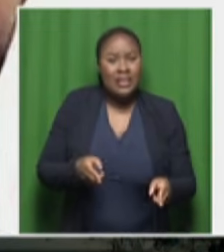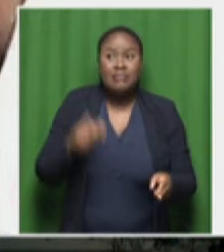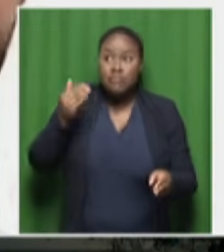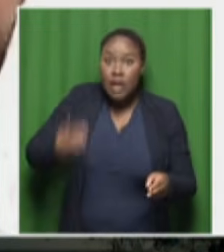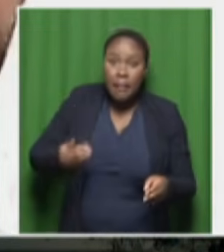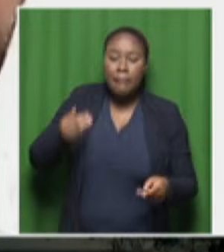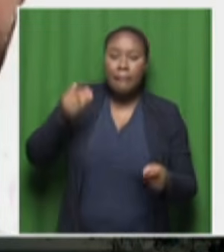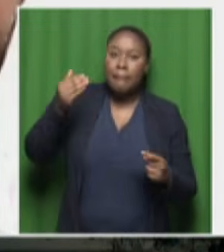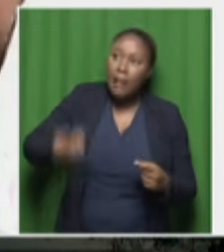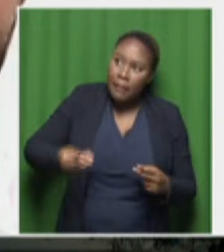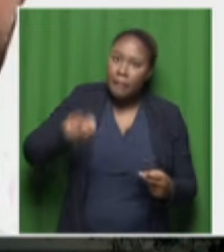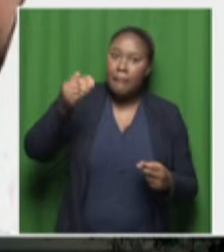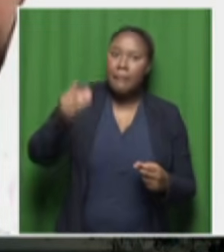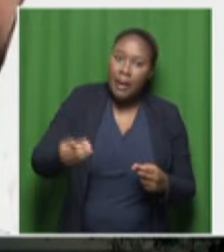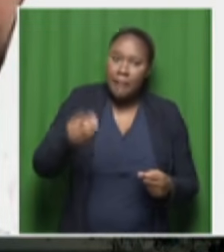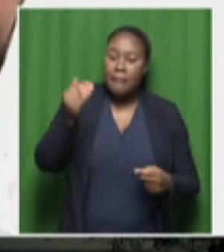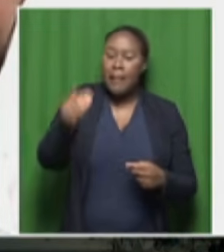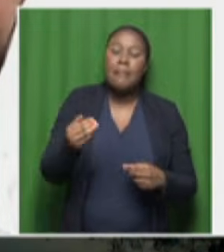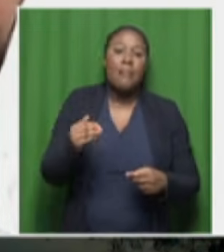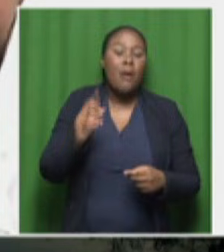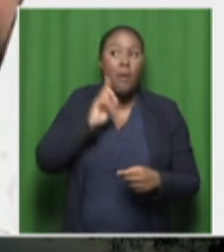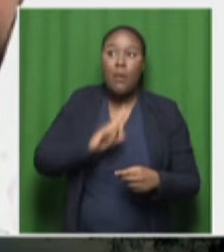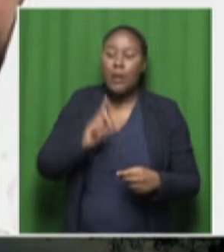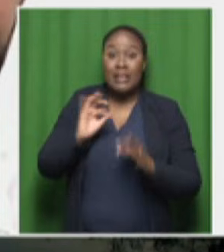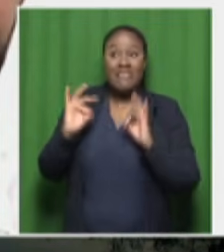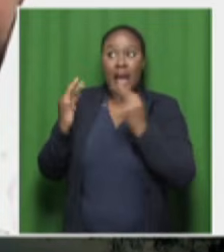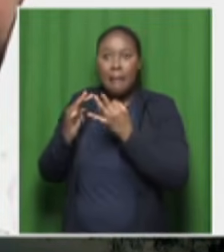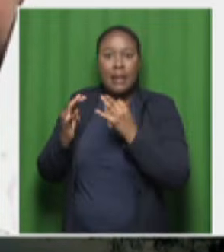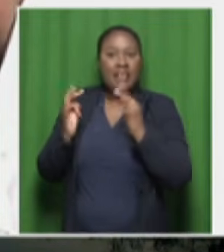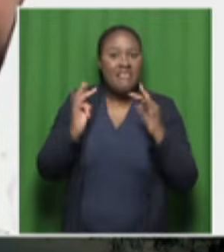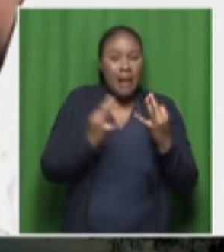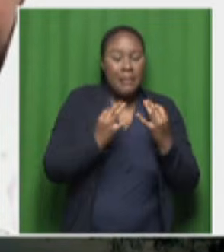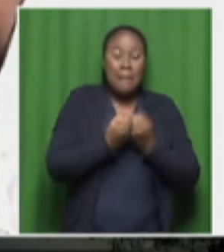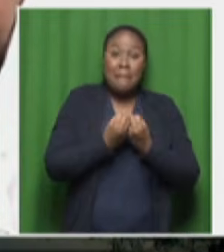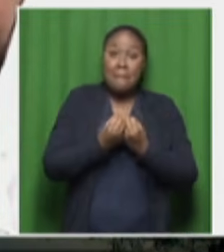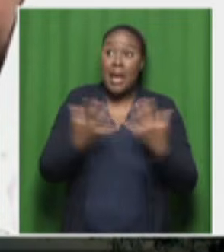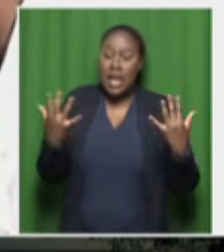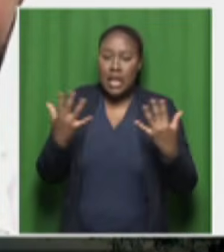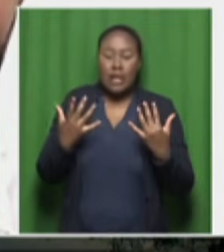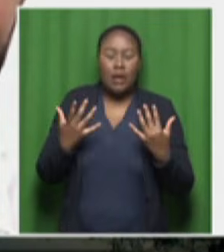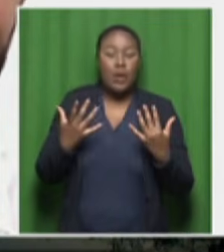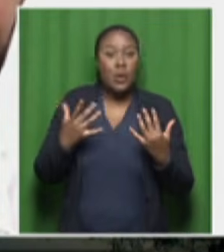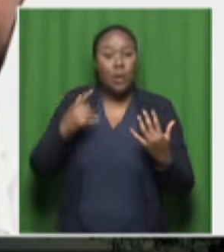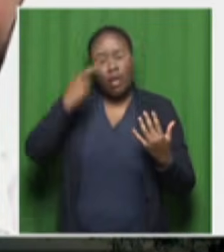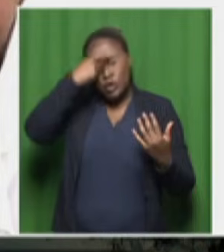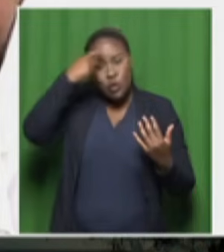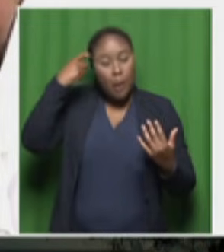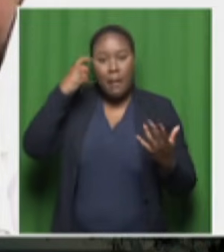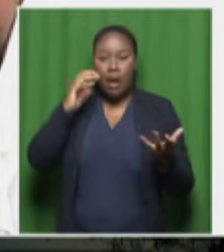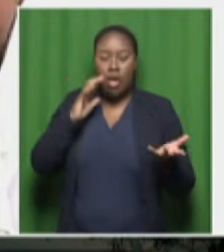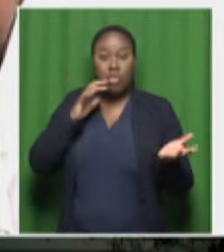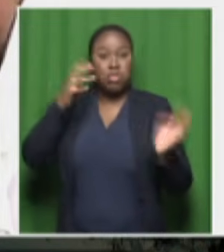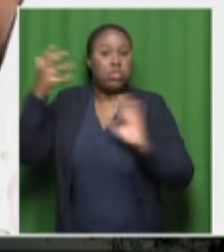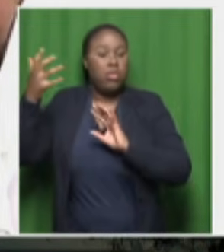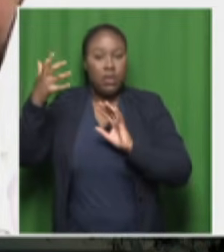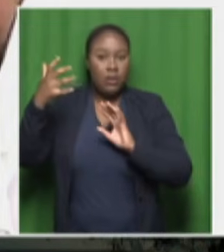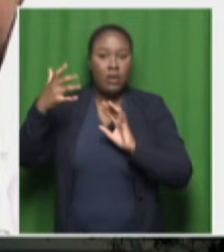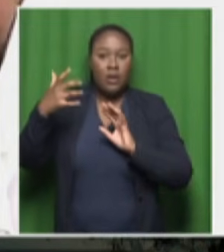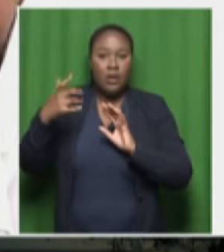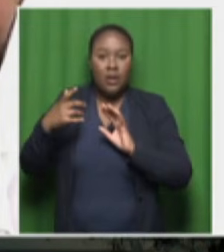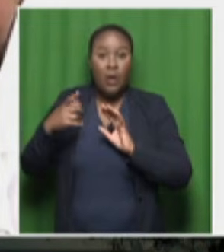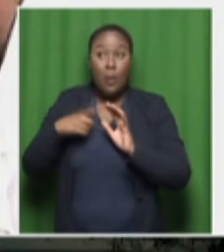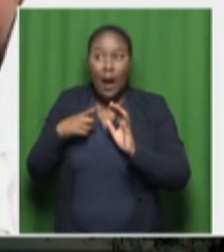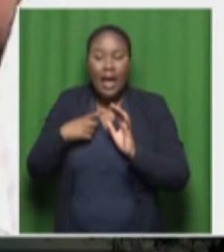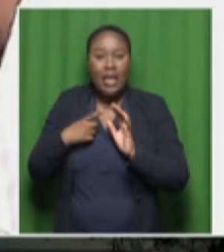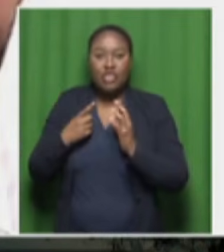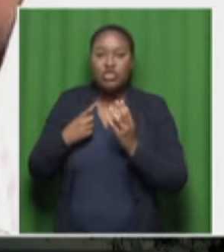a recurring story for so many families who have to live with this trauma in these most abject conditions